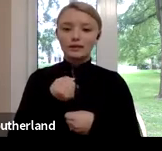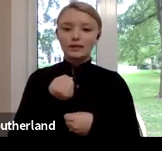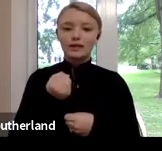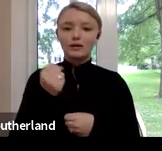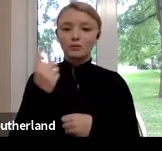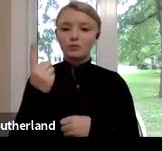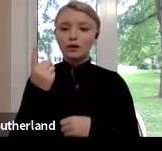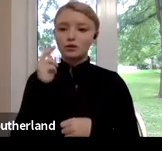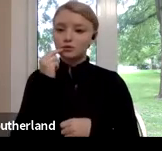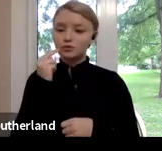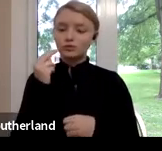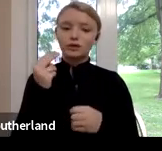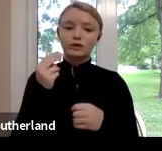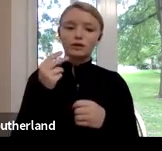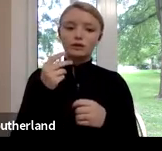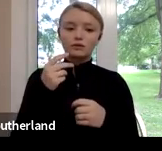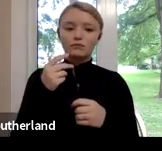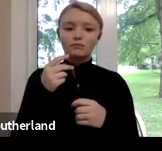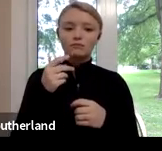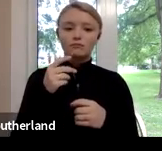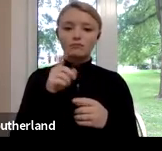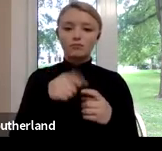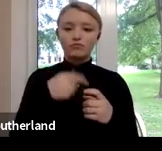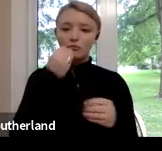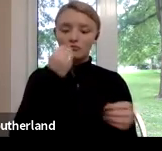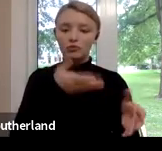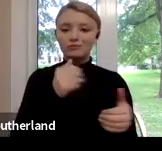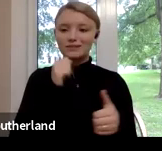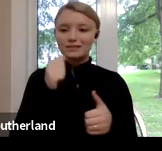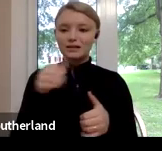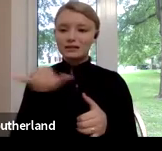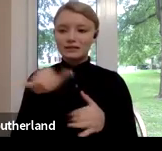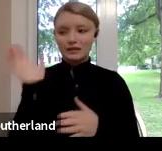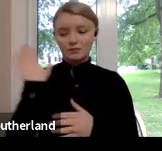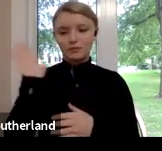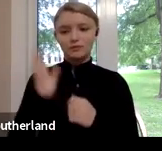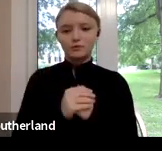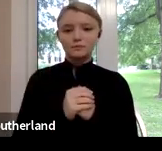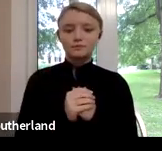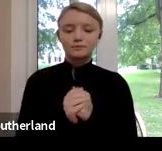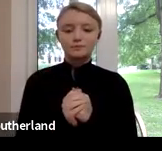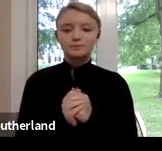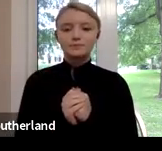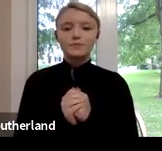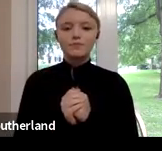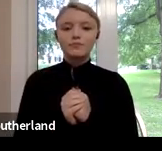know, our food is not what it used to be. So we